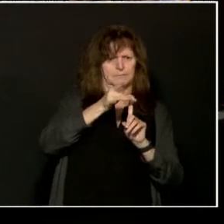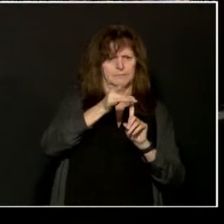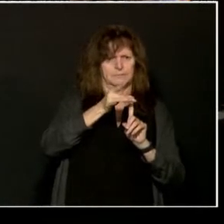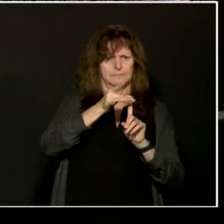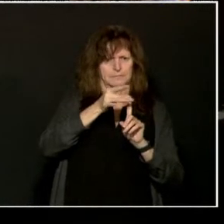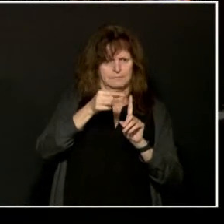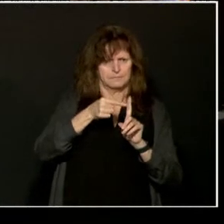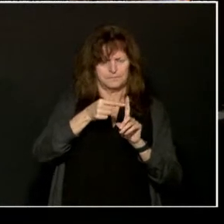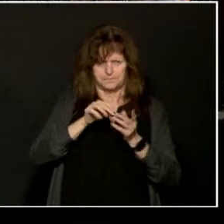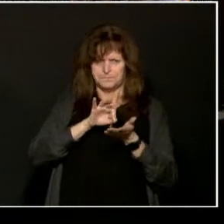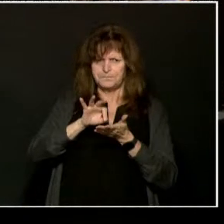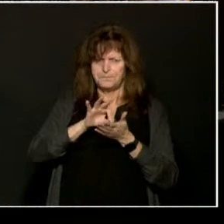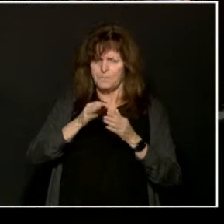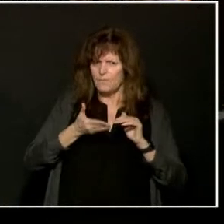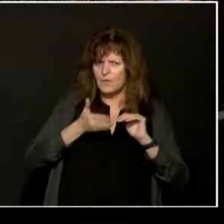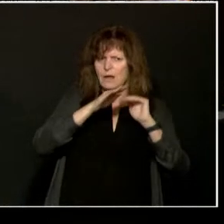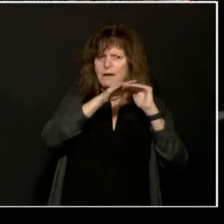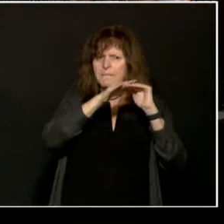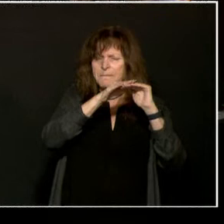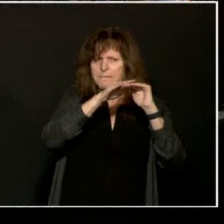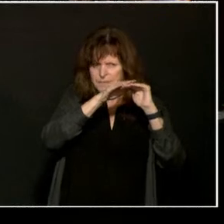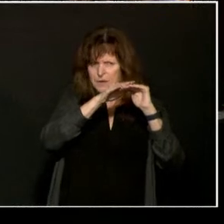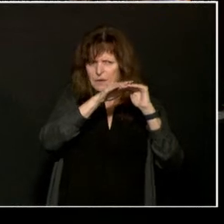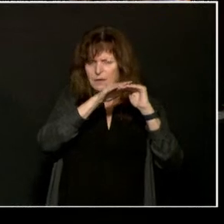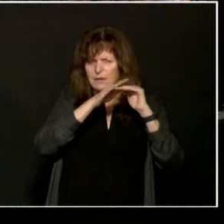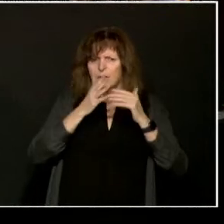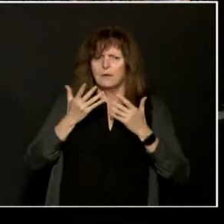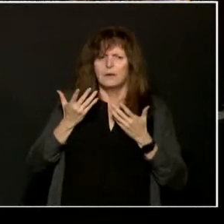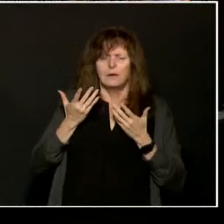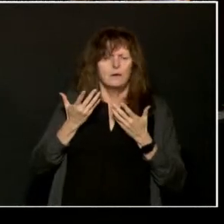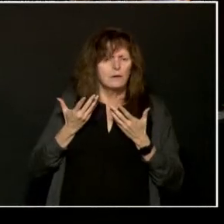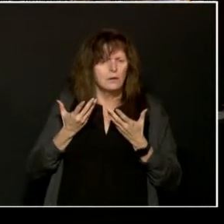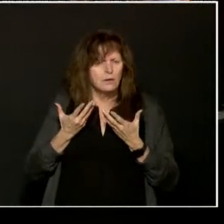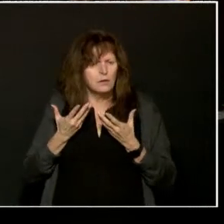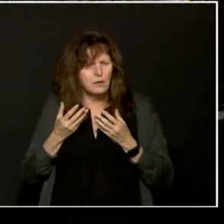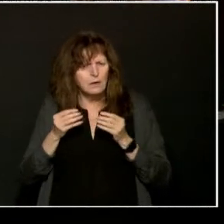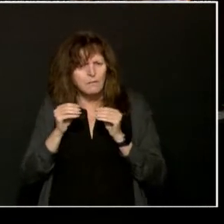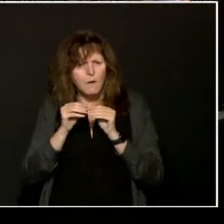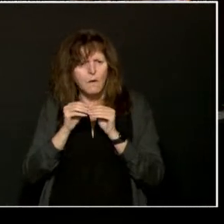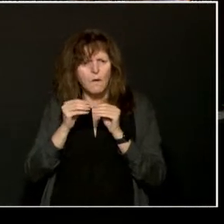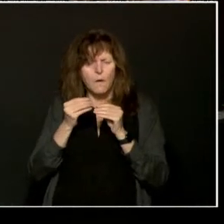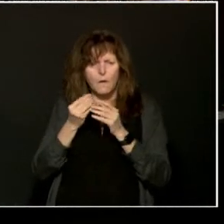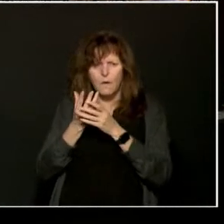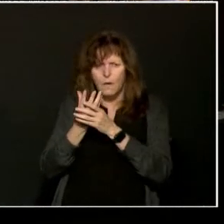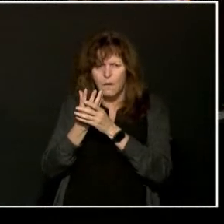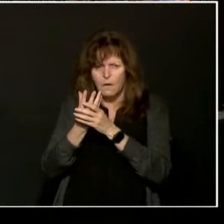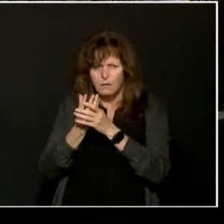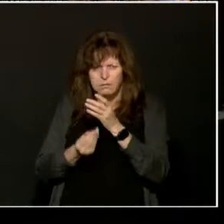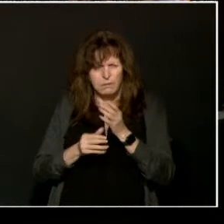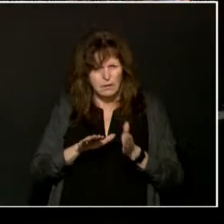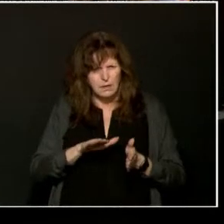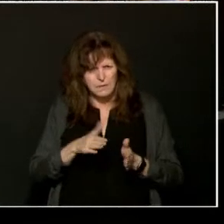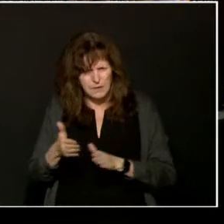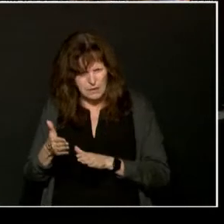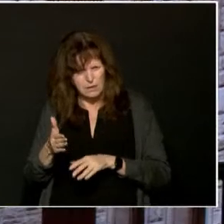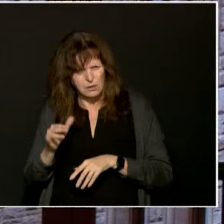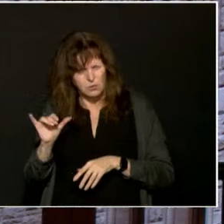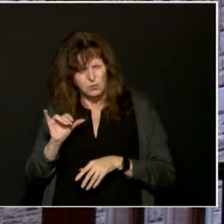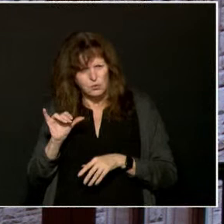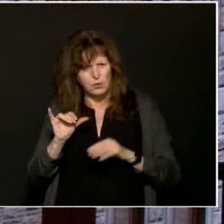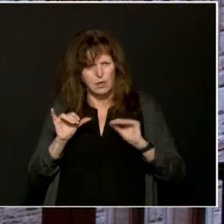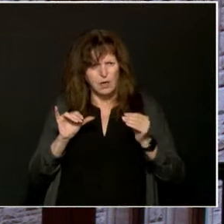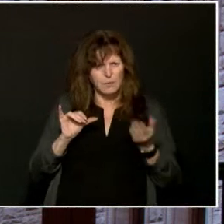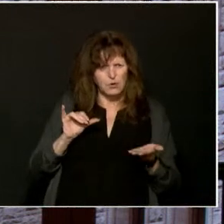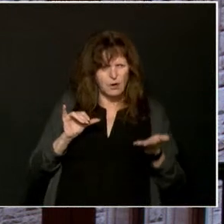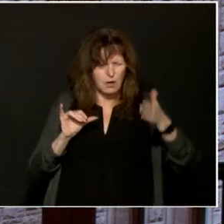as well, which resulted in lower positivity rate, is it really higher numbers, or is it just that we're